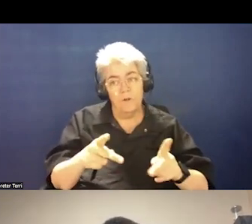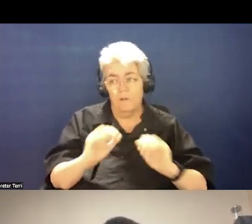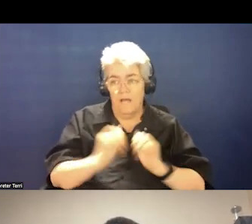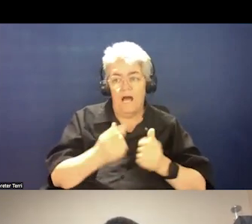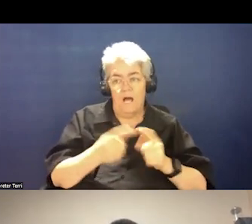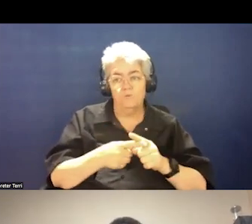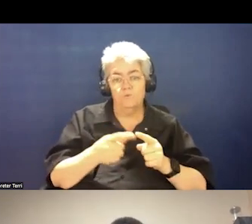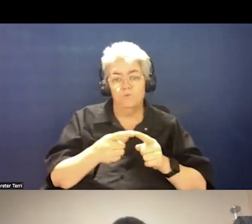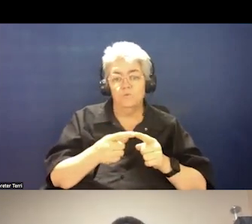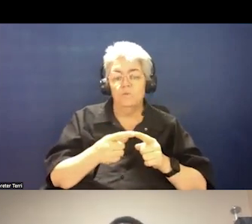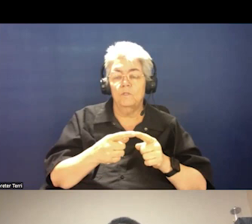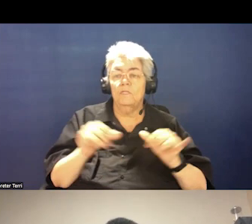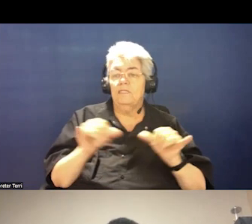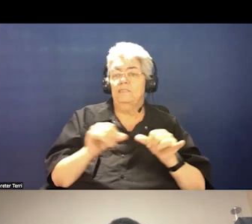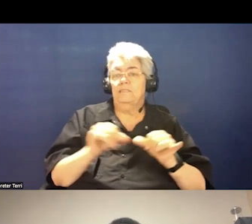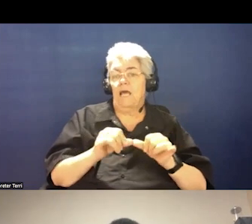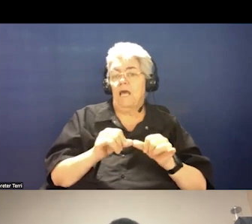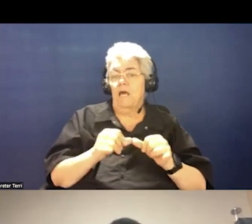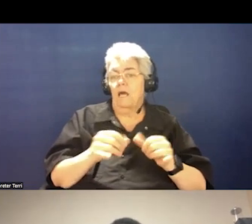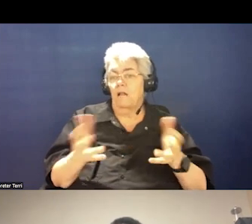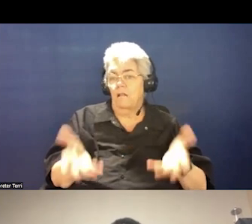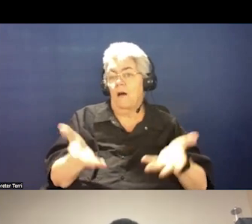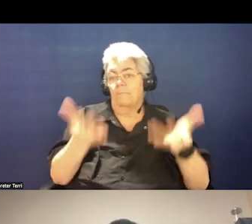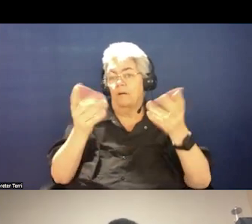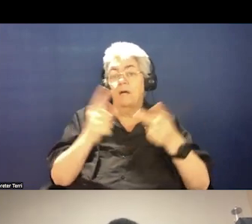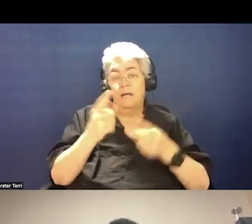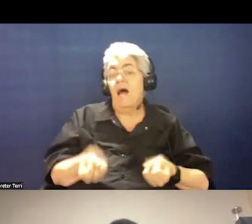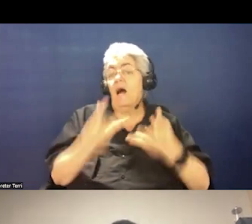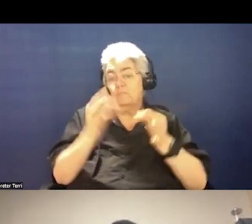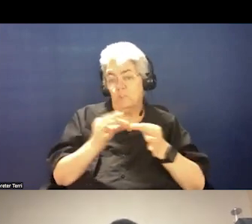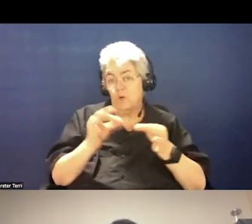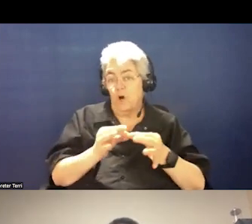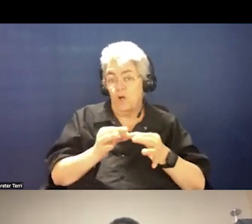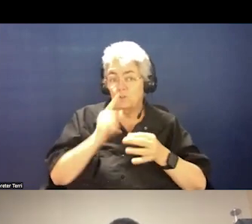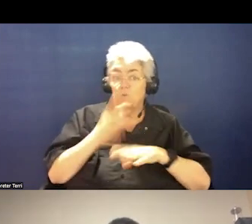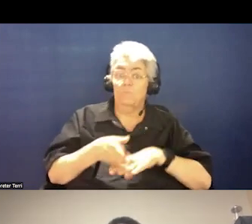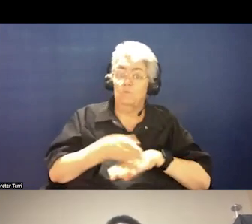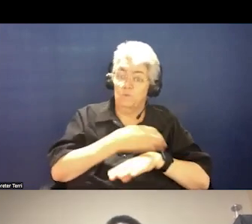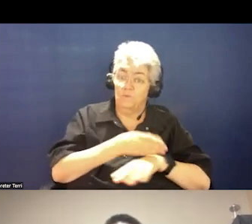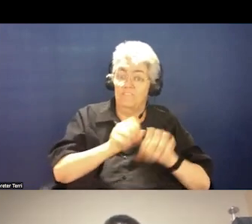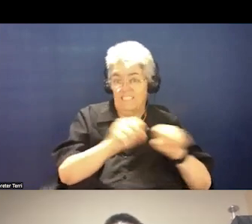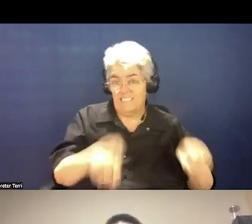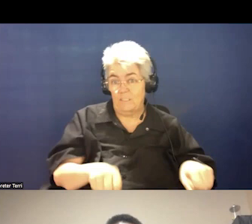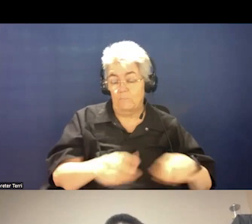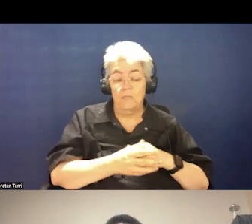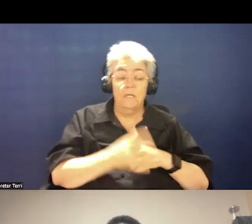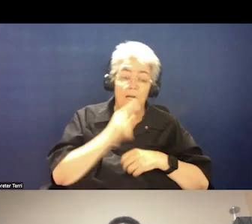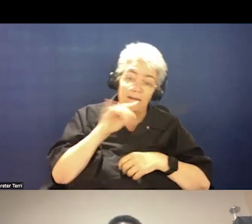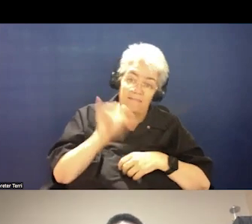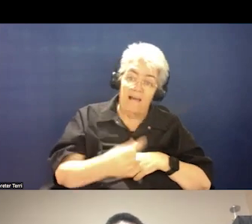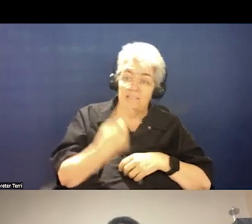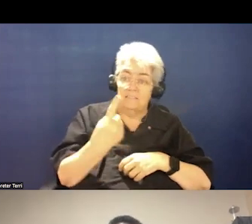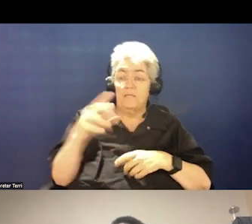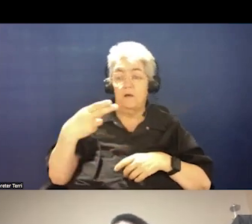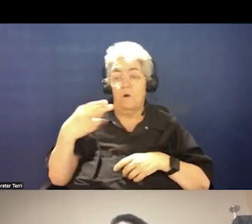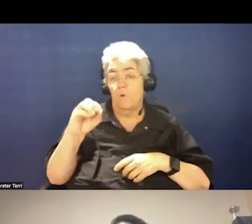scale up and really what it is going to cost to do that. And that is something that in Ohio,